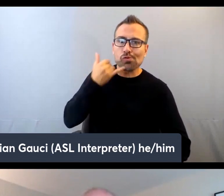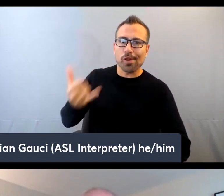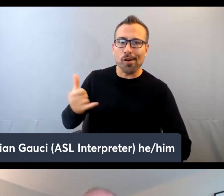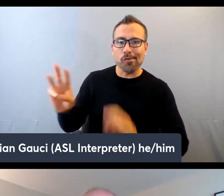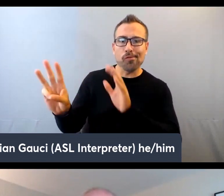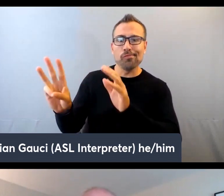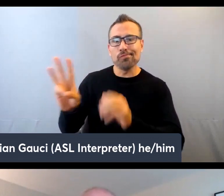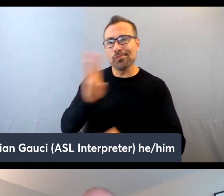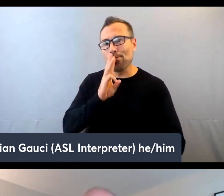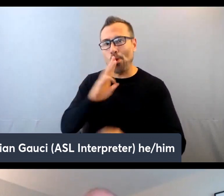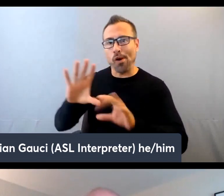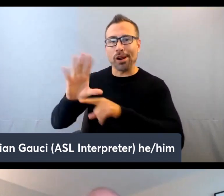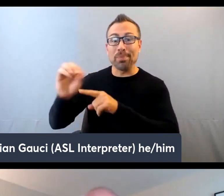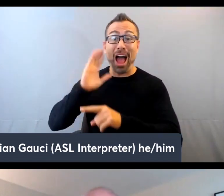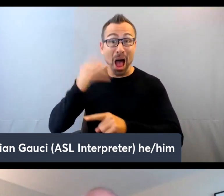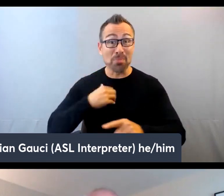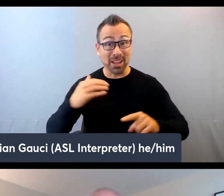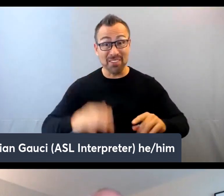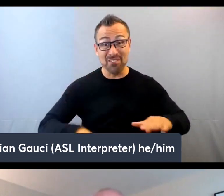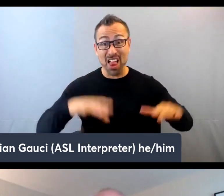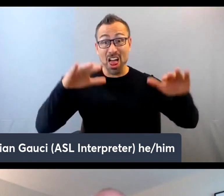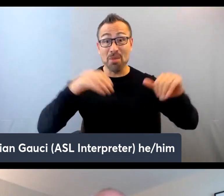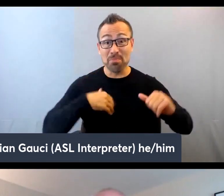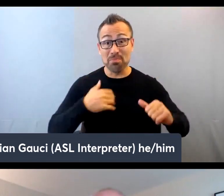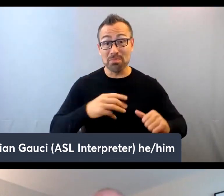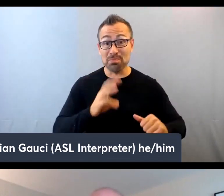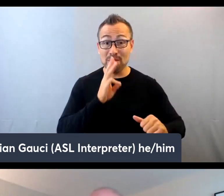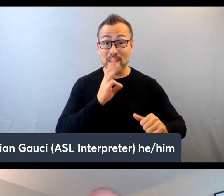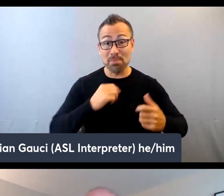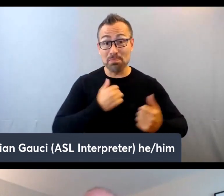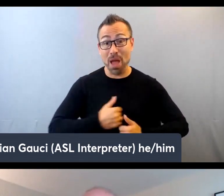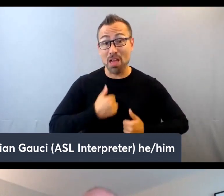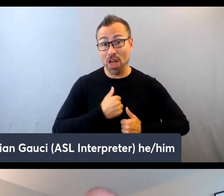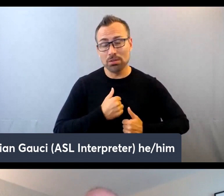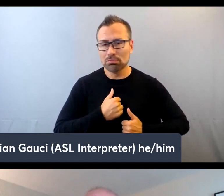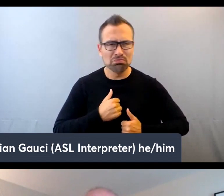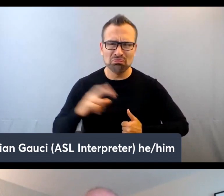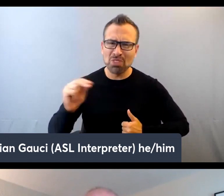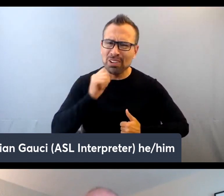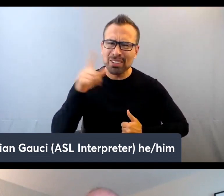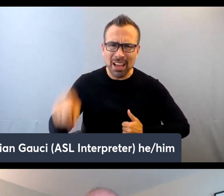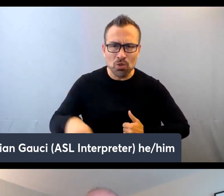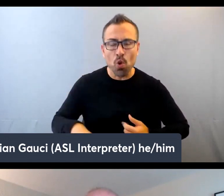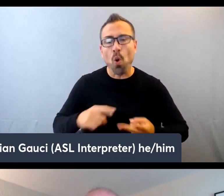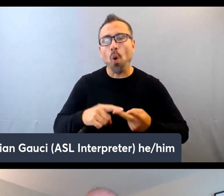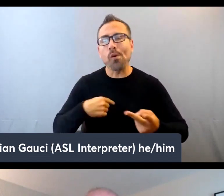the power company that I'm going to power wash my house and plug in a